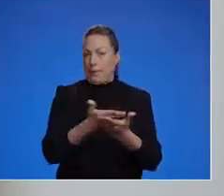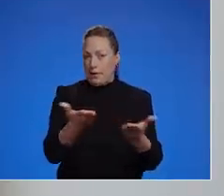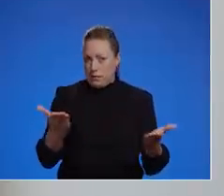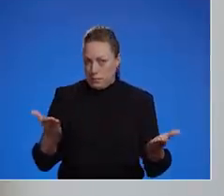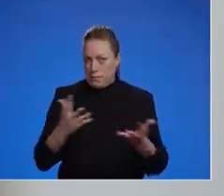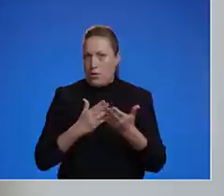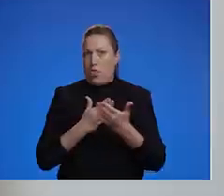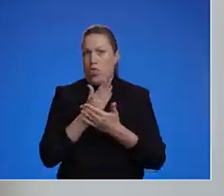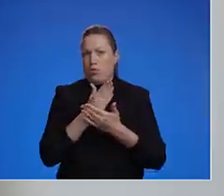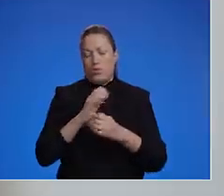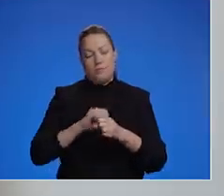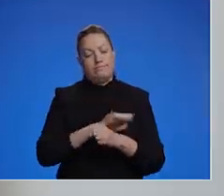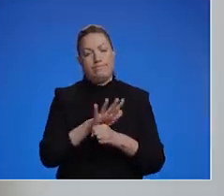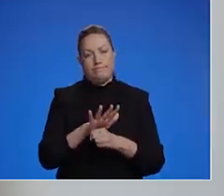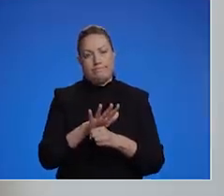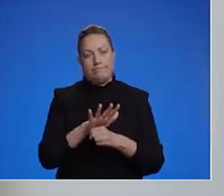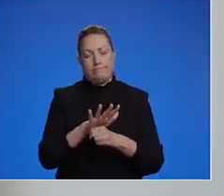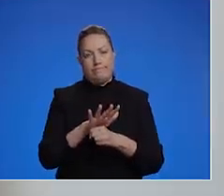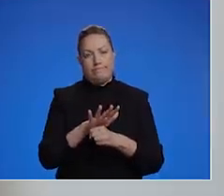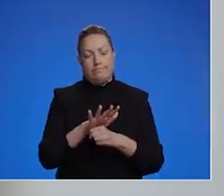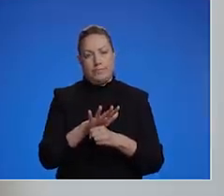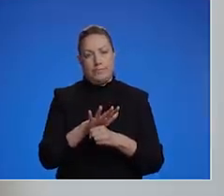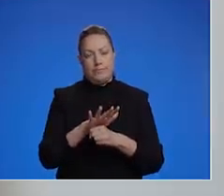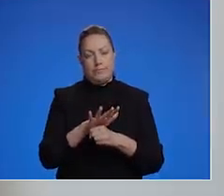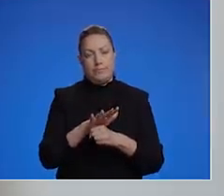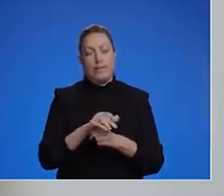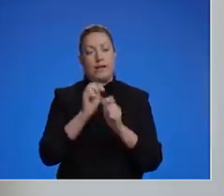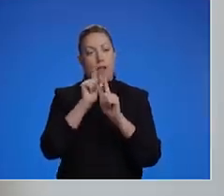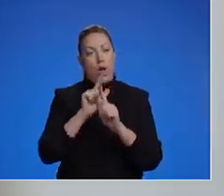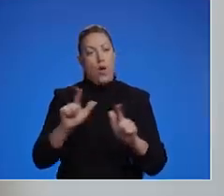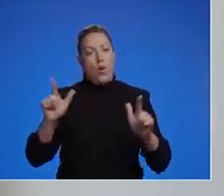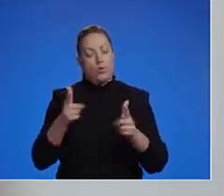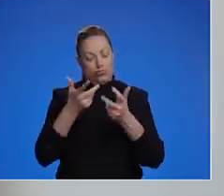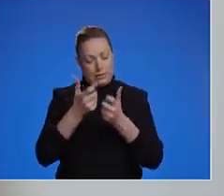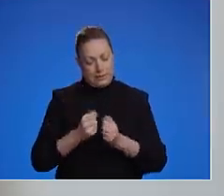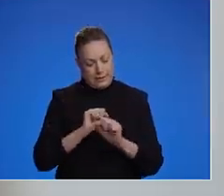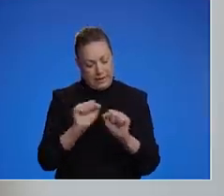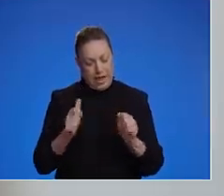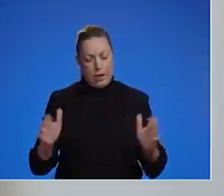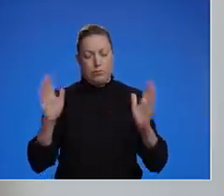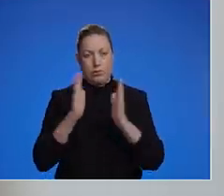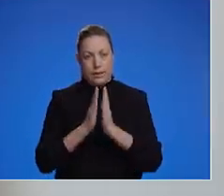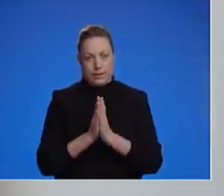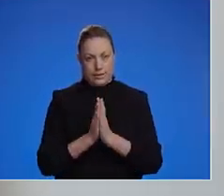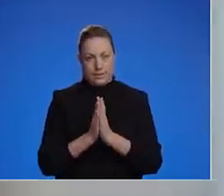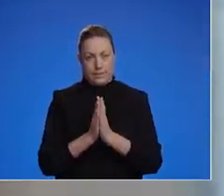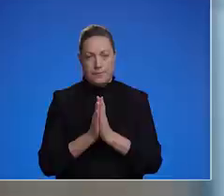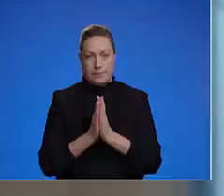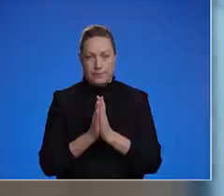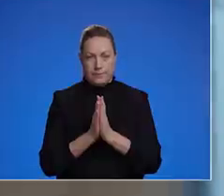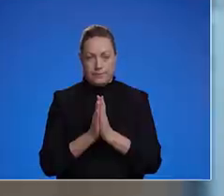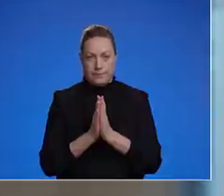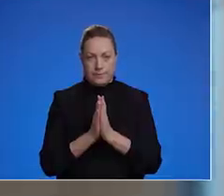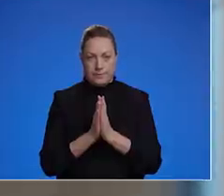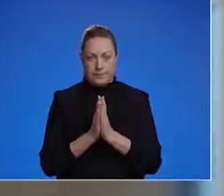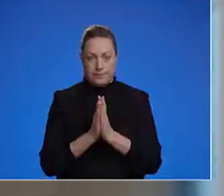needs of people during this time of pandemic. Hear us, we pray.